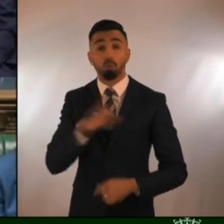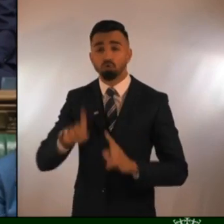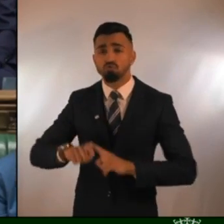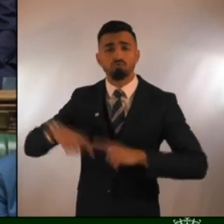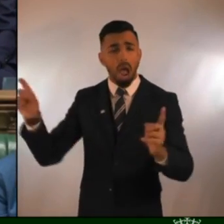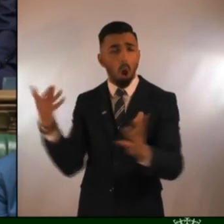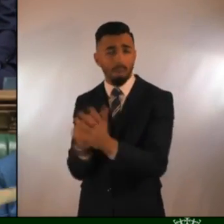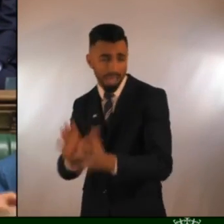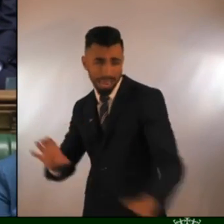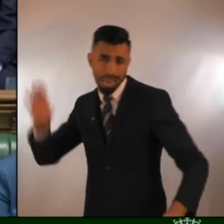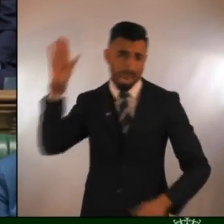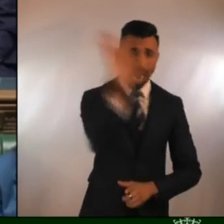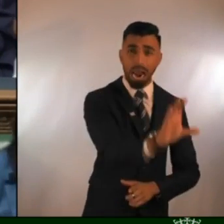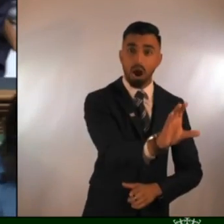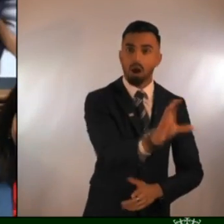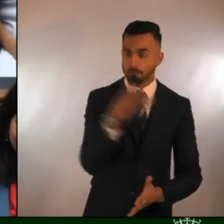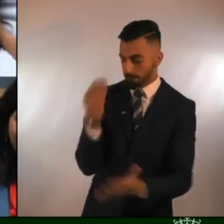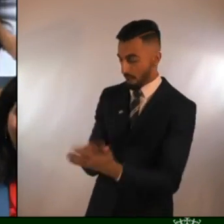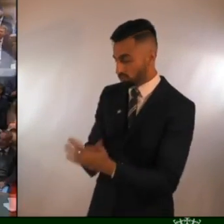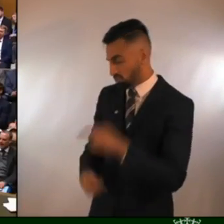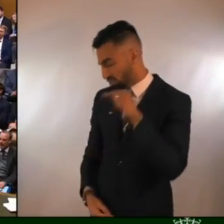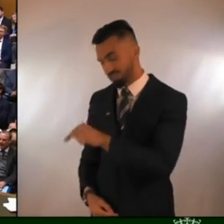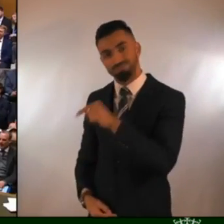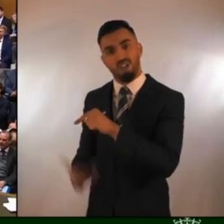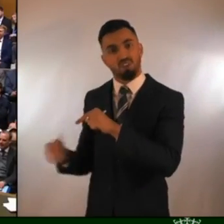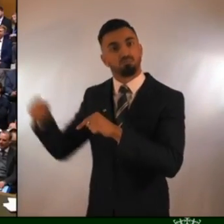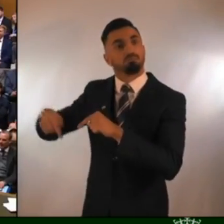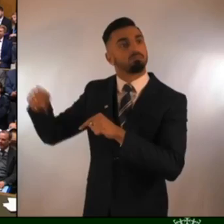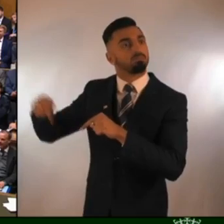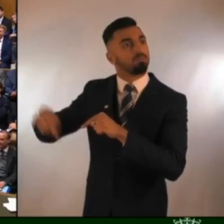government delivers its promises and gets things done.